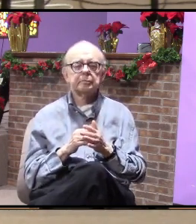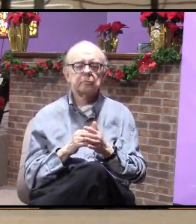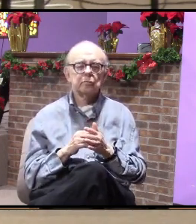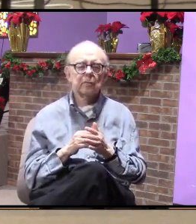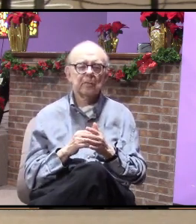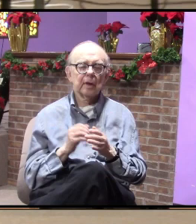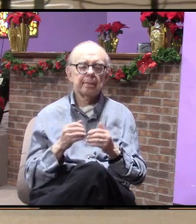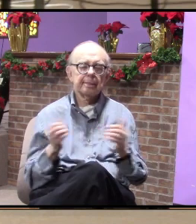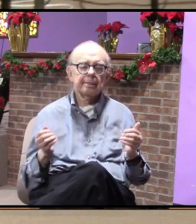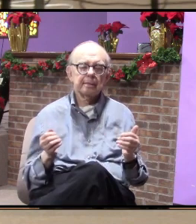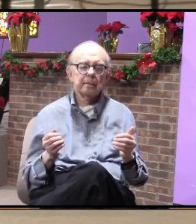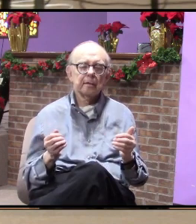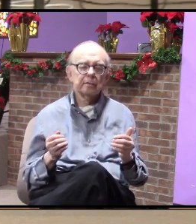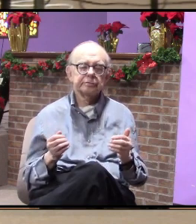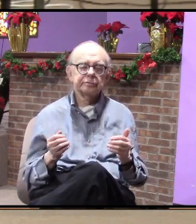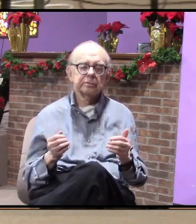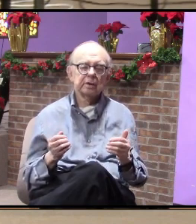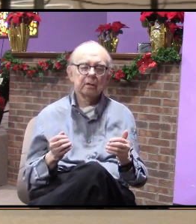To separate